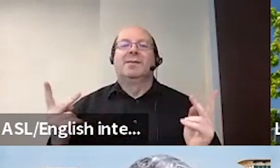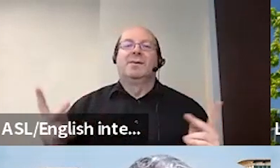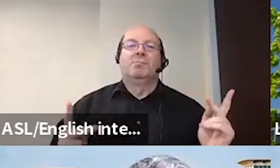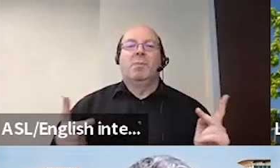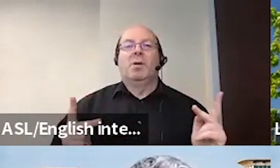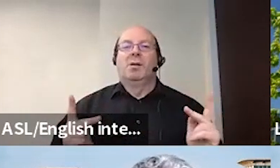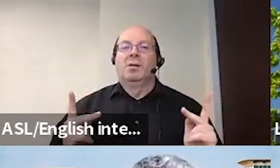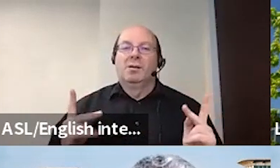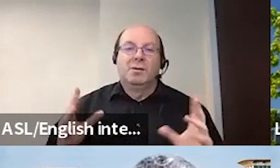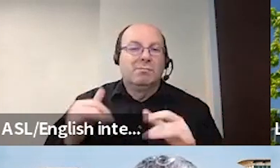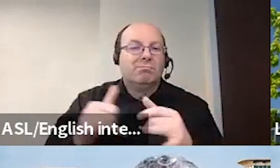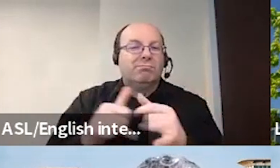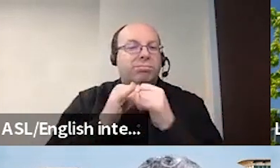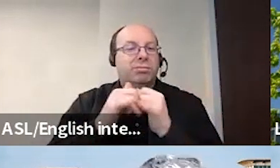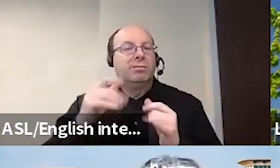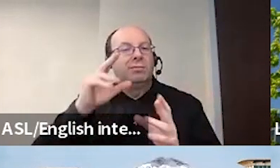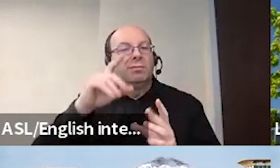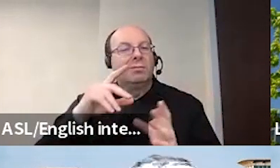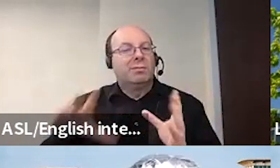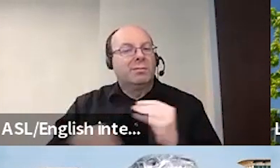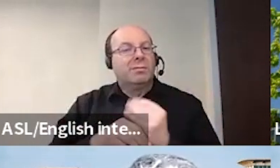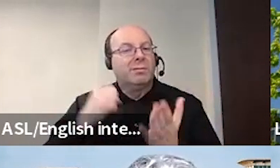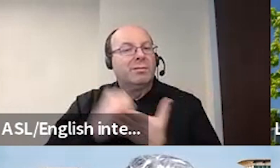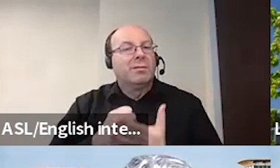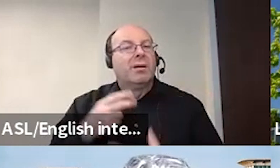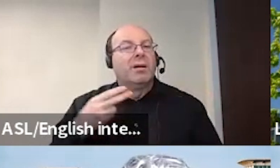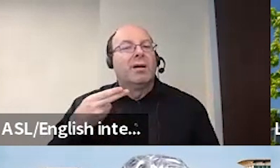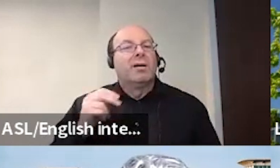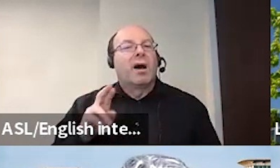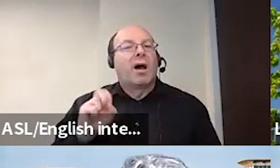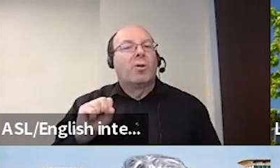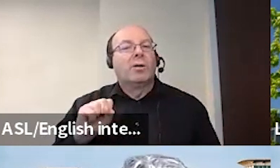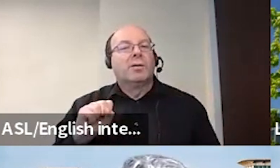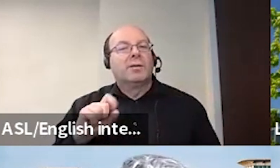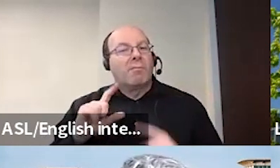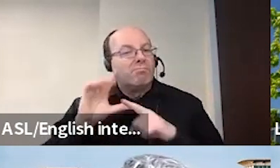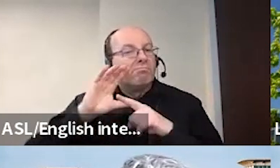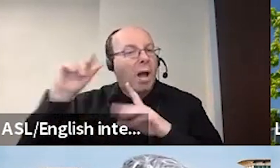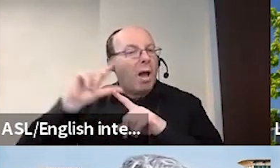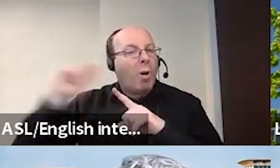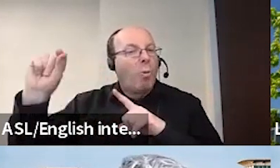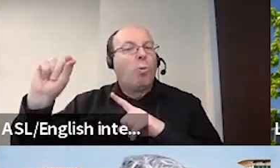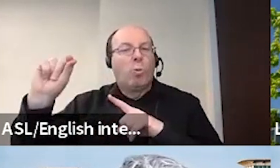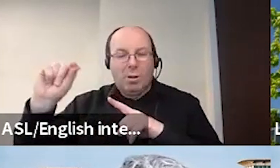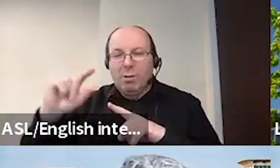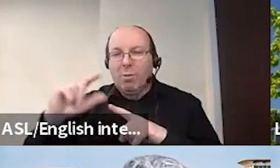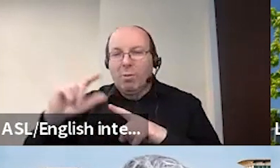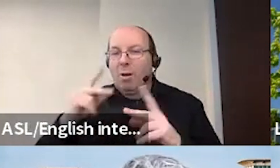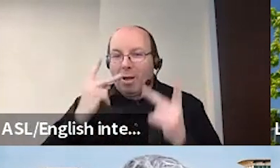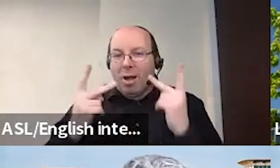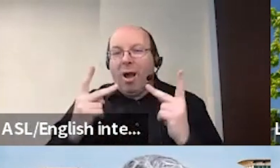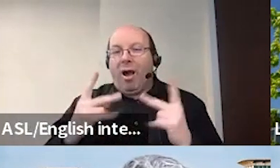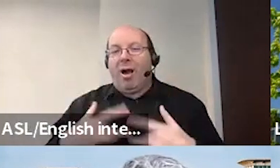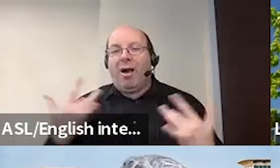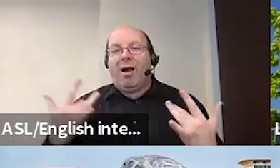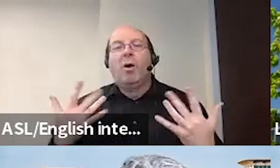We've had you excel in ways that we just were excited to see for you. And so we want to continue